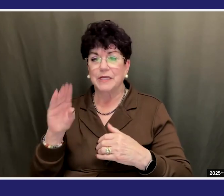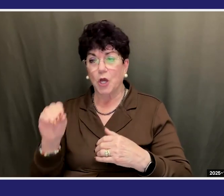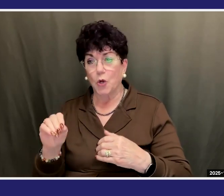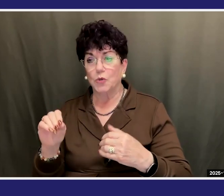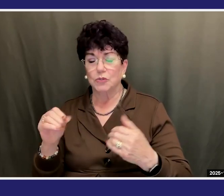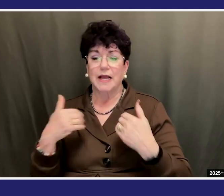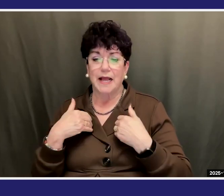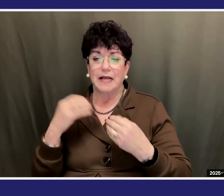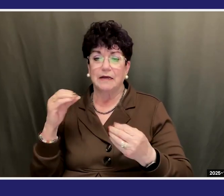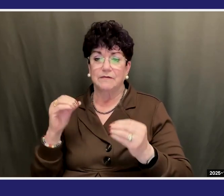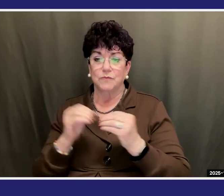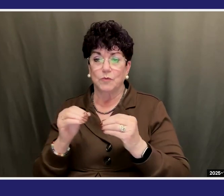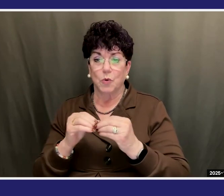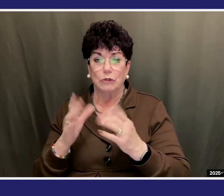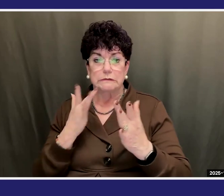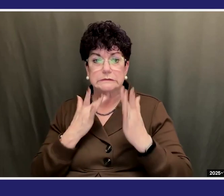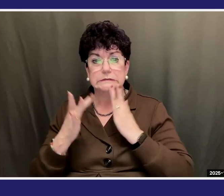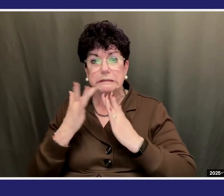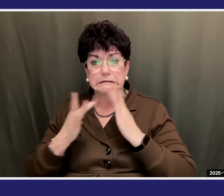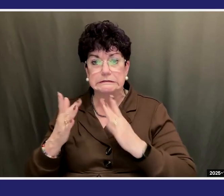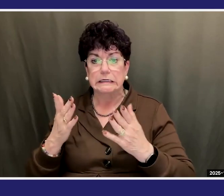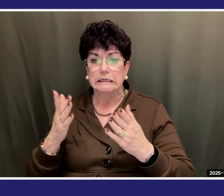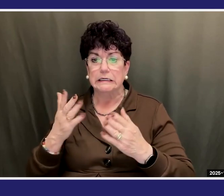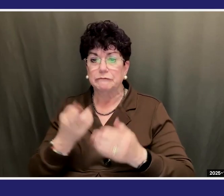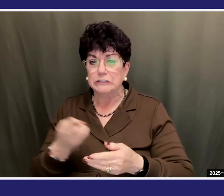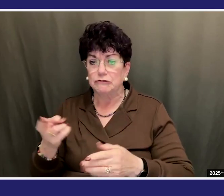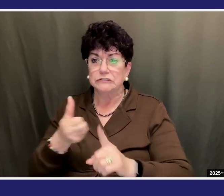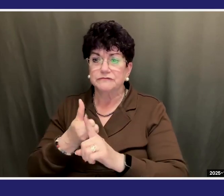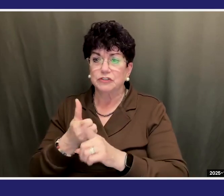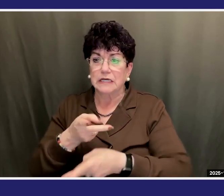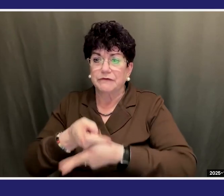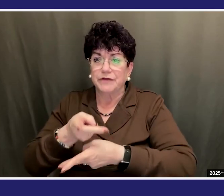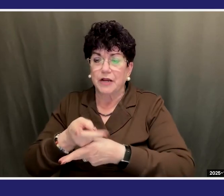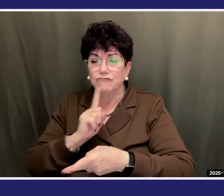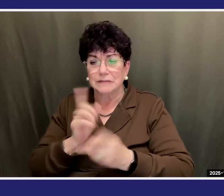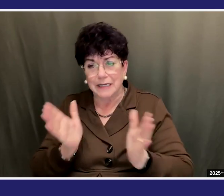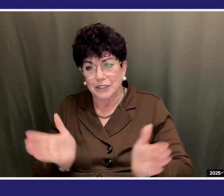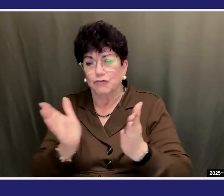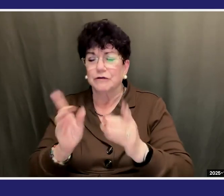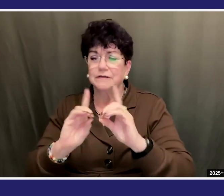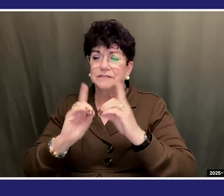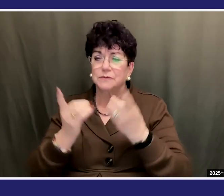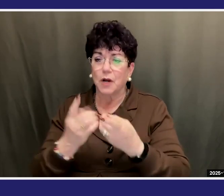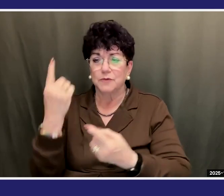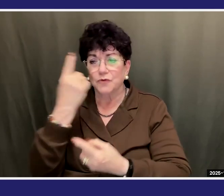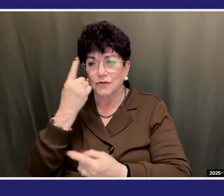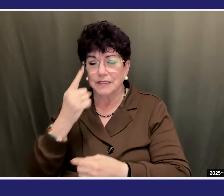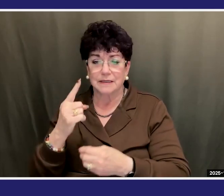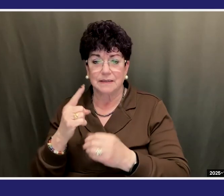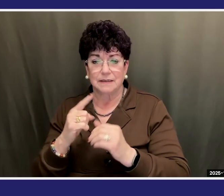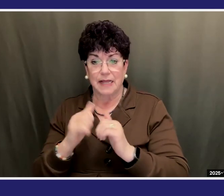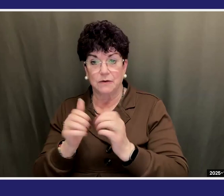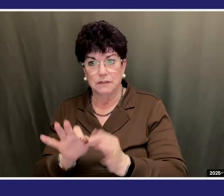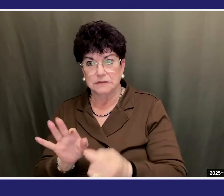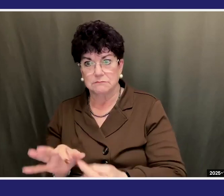increasing federal limits on healthcare resources. Really want to encourage the department to think about how, especially